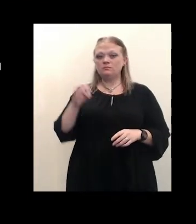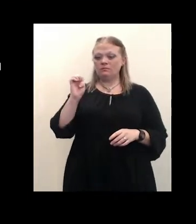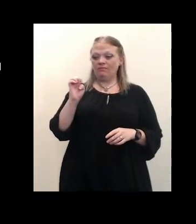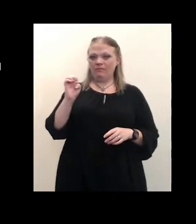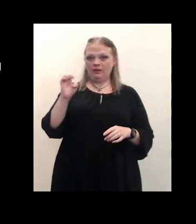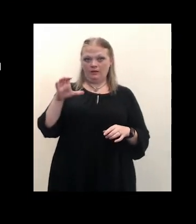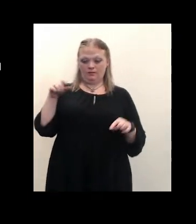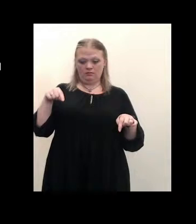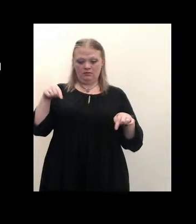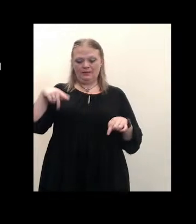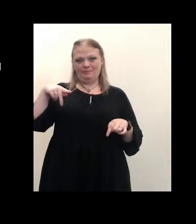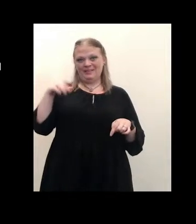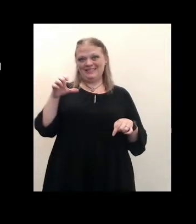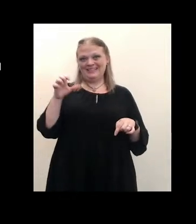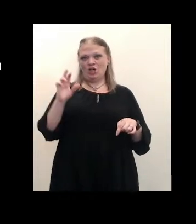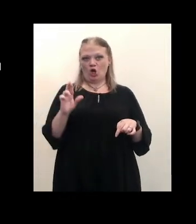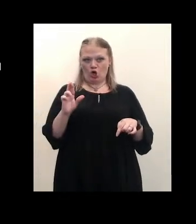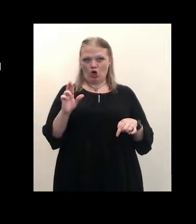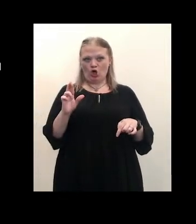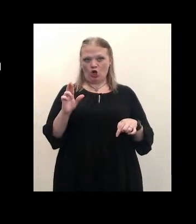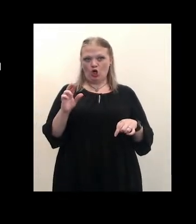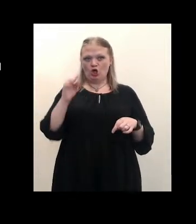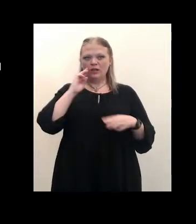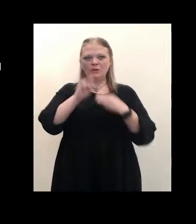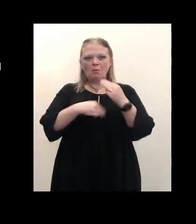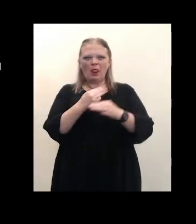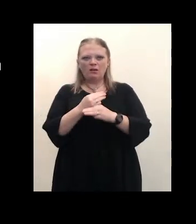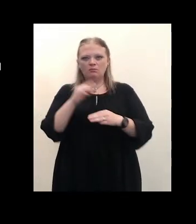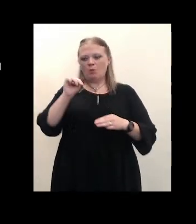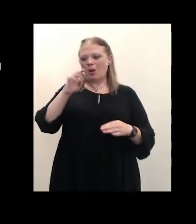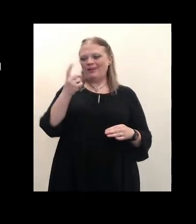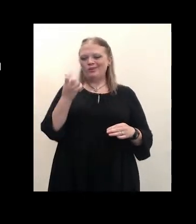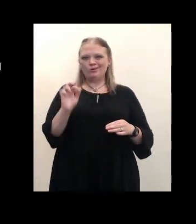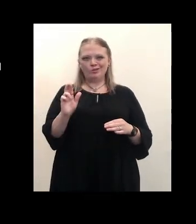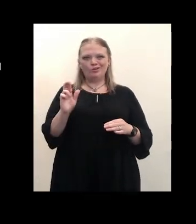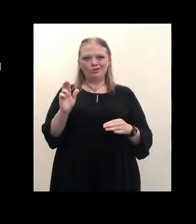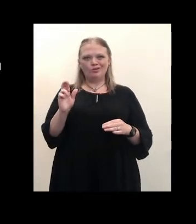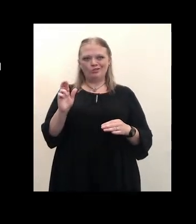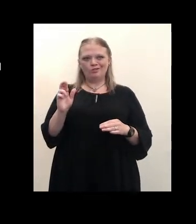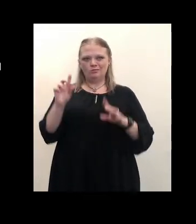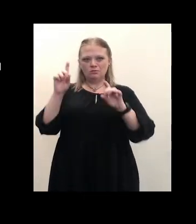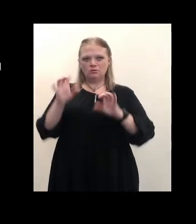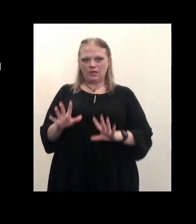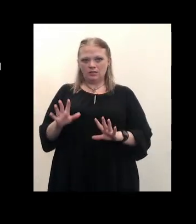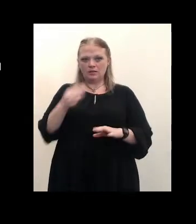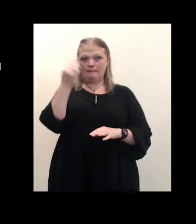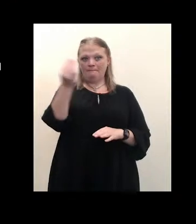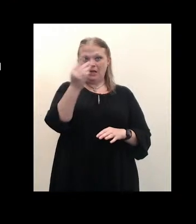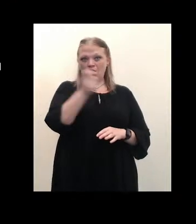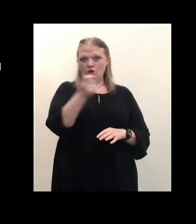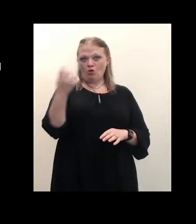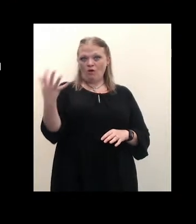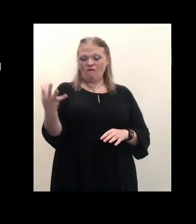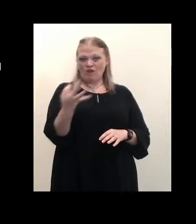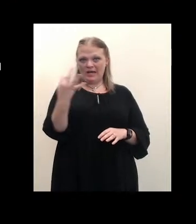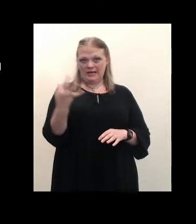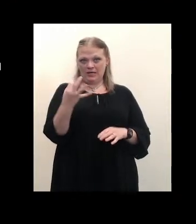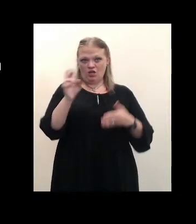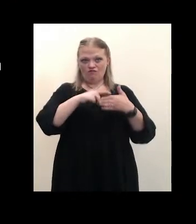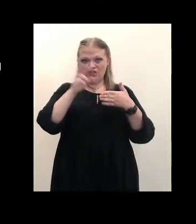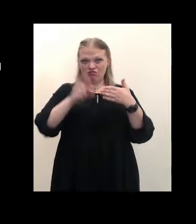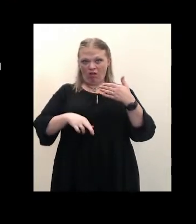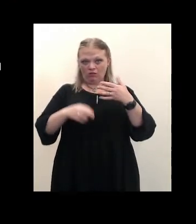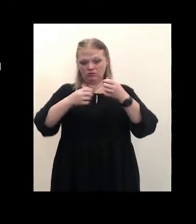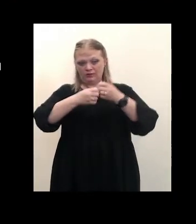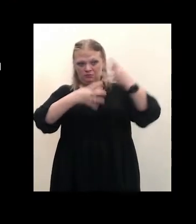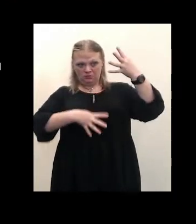is a laboratory-based nucleic acid amplification test, Monday through Friday, and those results are available in